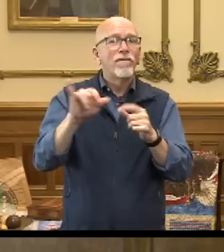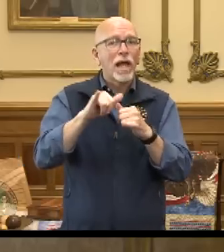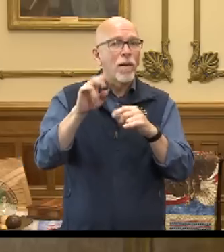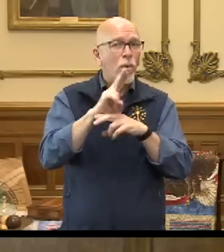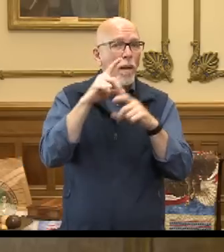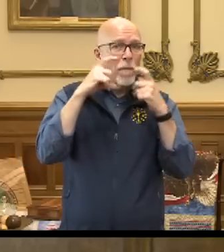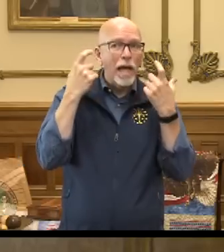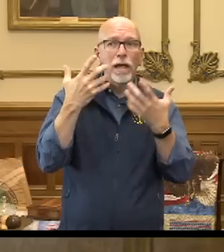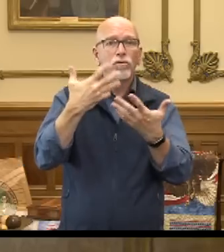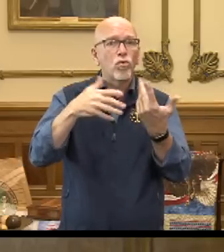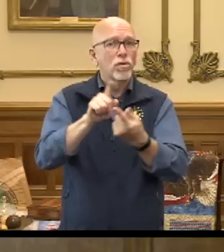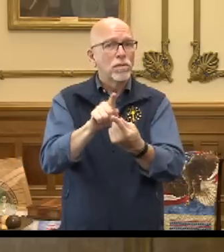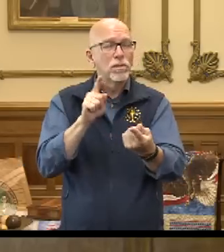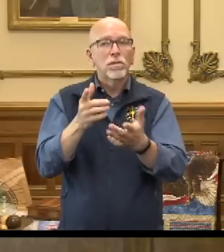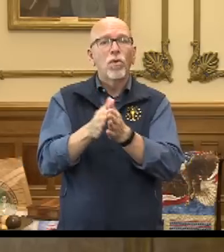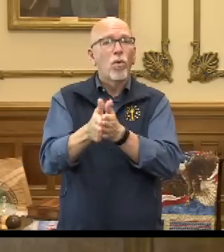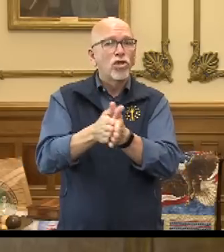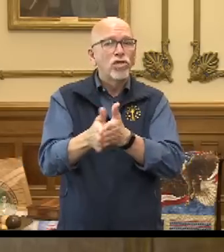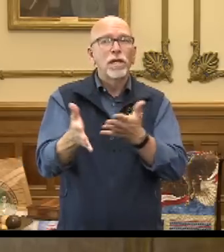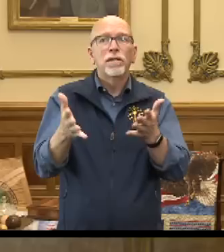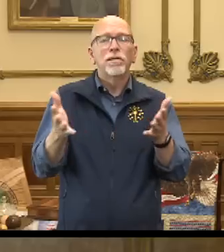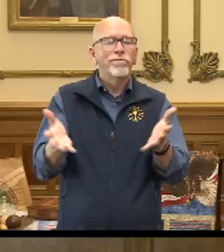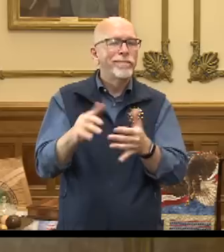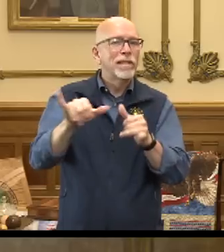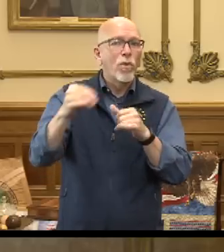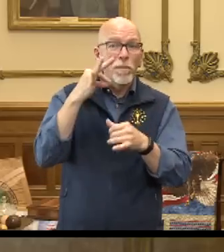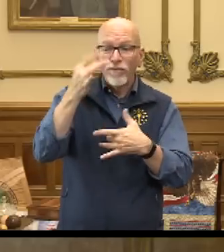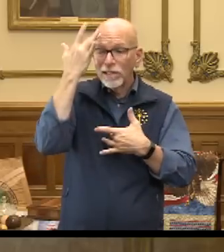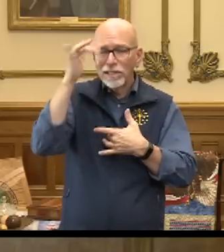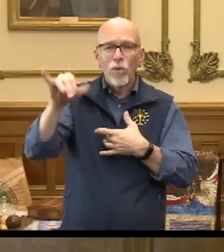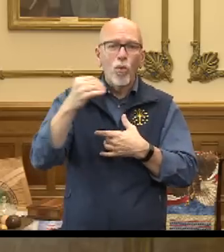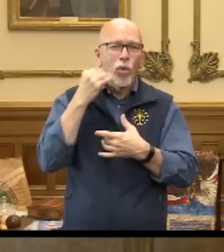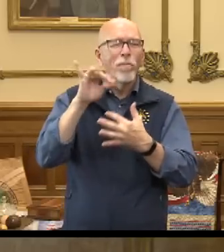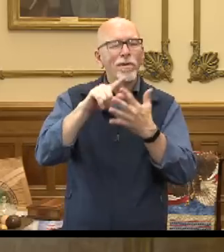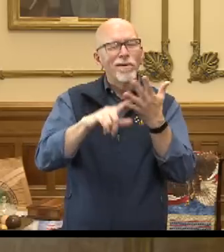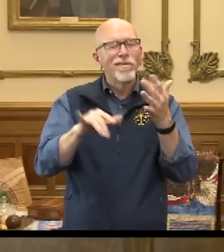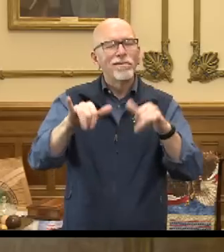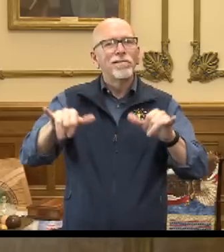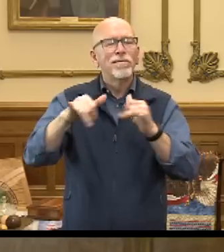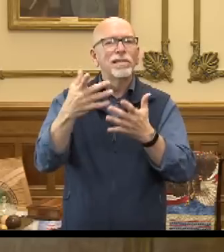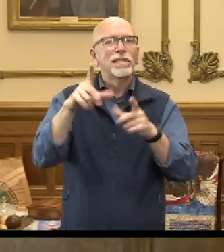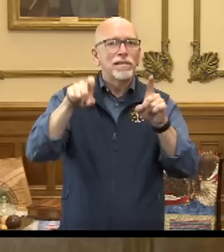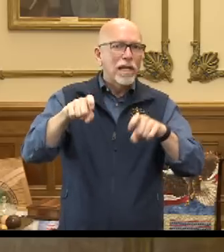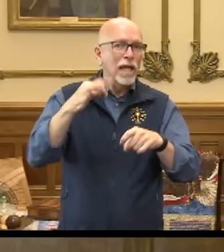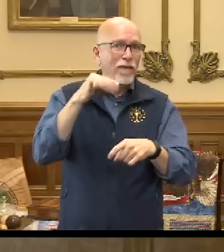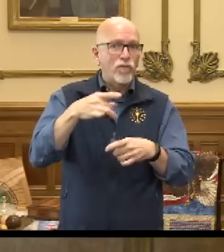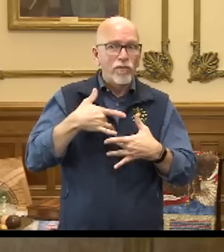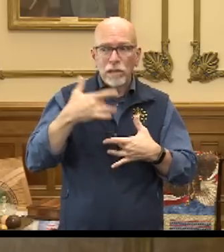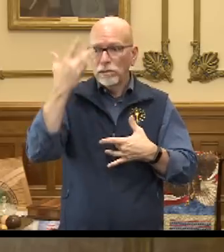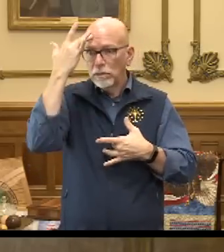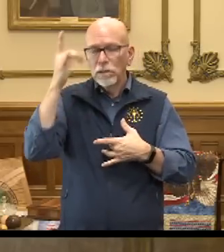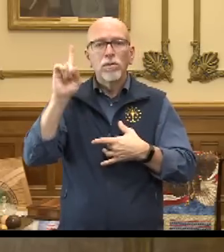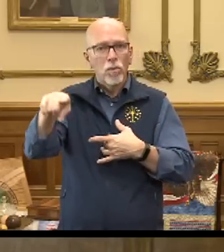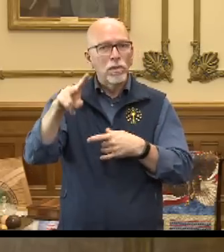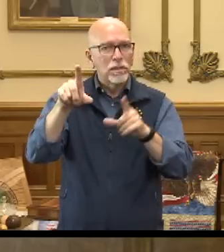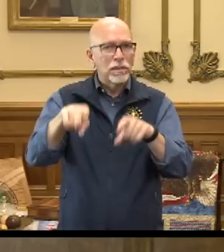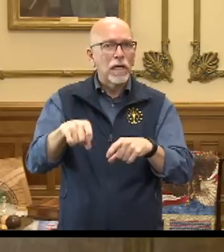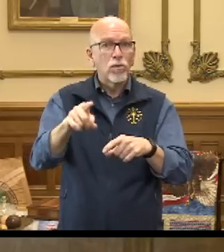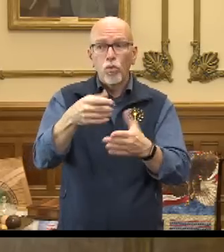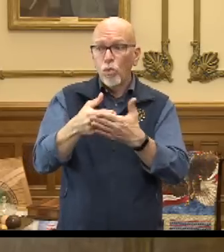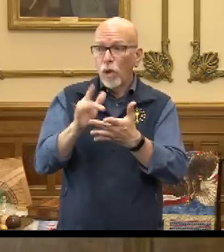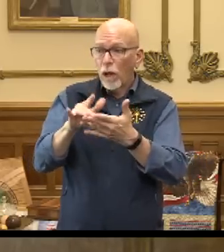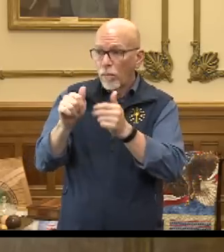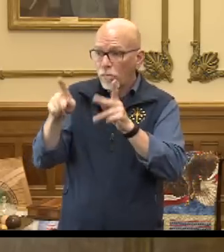wearing, social distancing, washing your hands, staying home if you're sick, getting tested if you are symptomatic or a close contact,